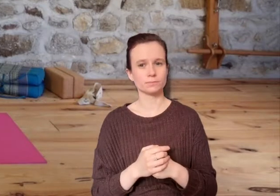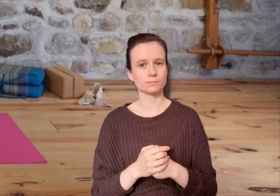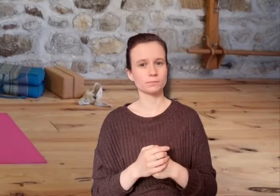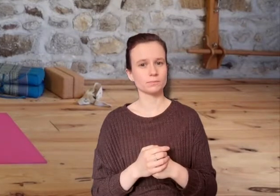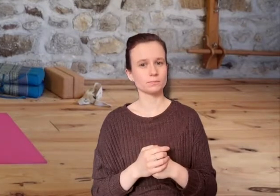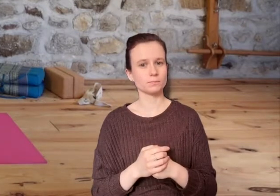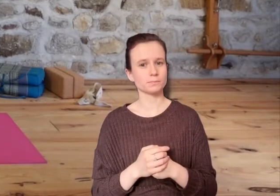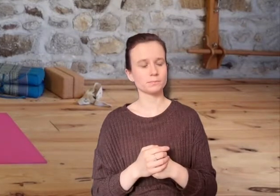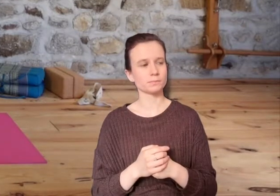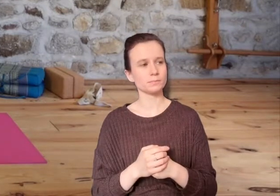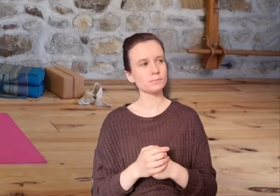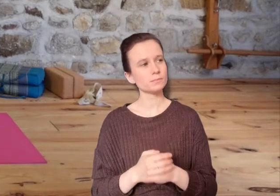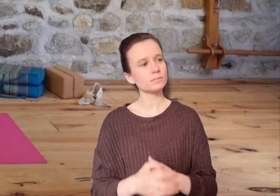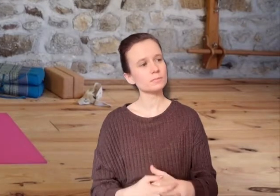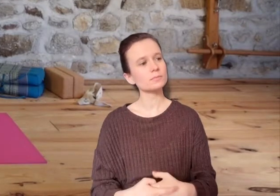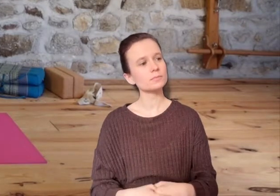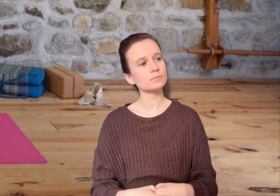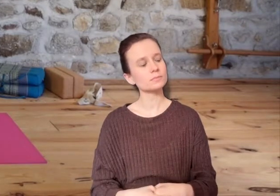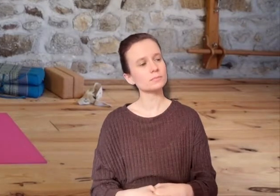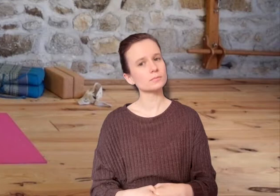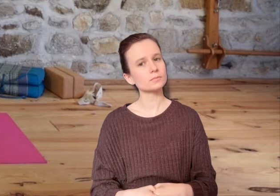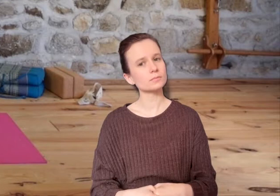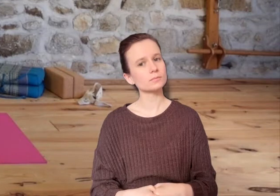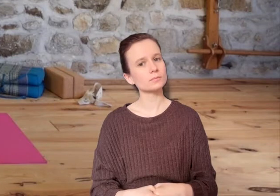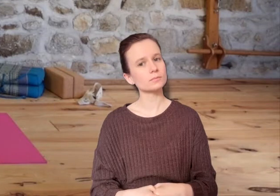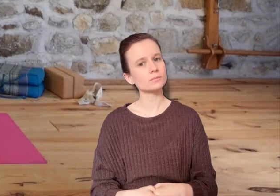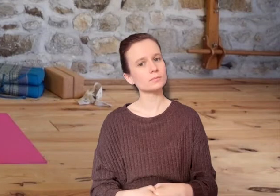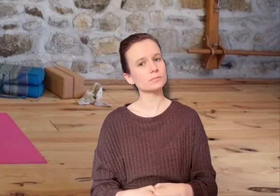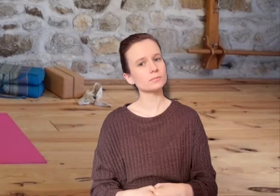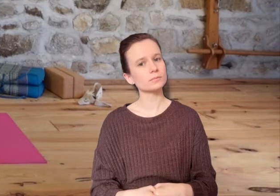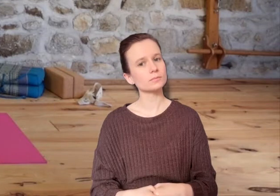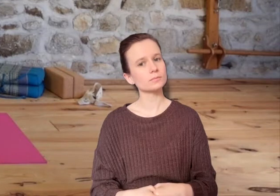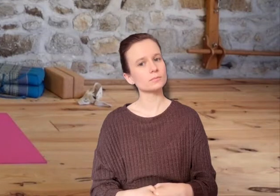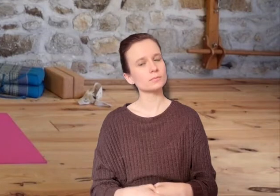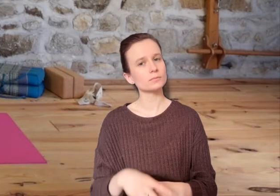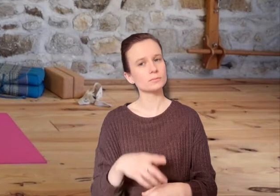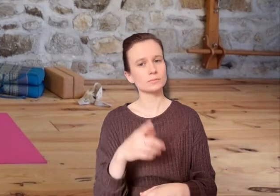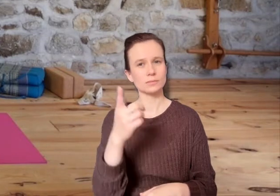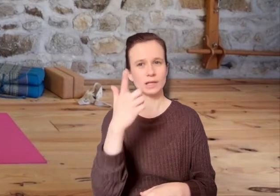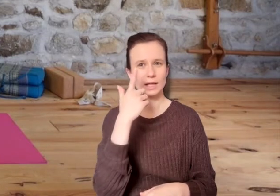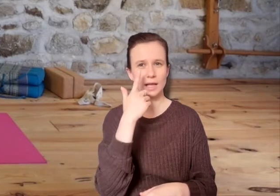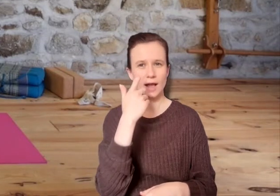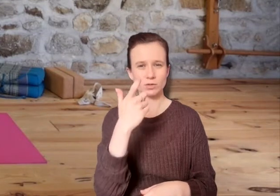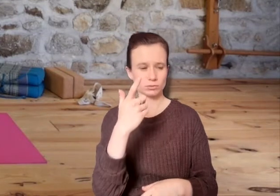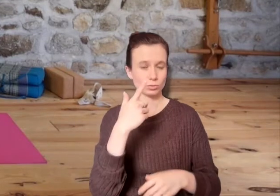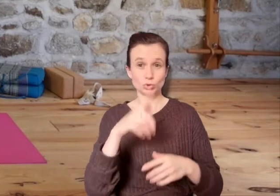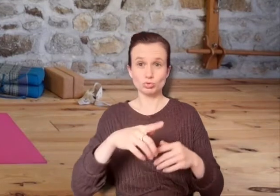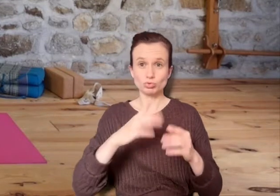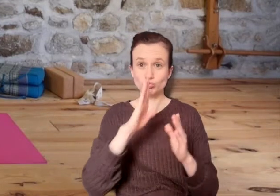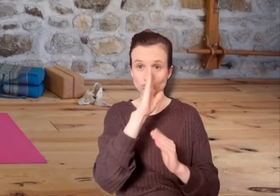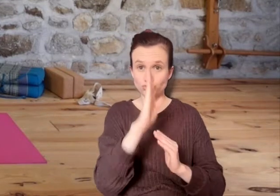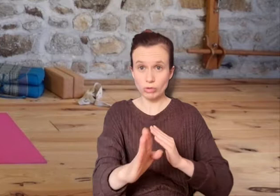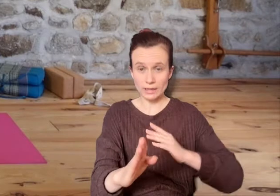leg up, out the diagonal to the ceiling. You want to be careful as you're trying to straighten it, that you're not pressing into the back of the